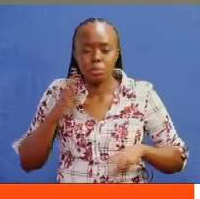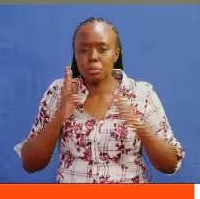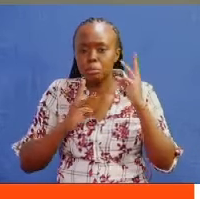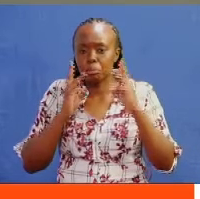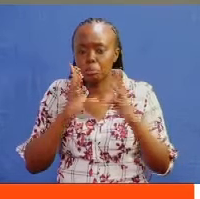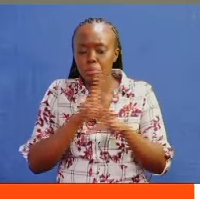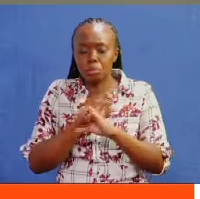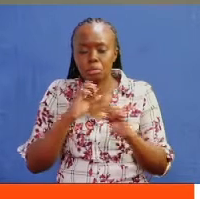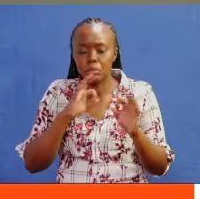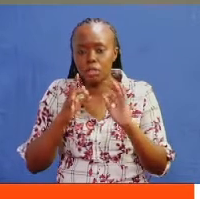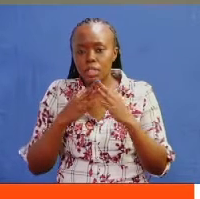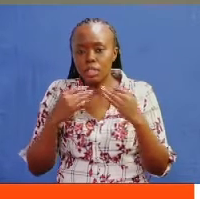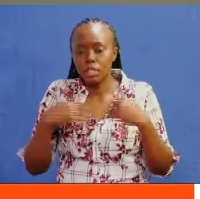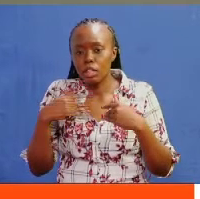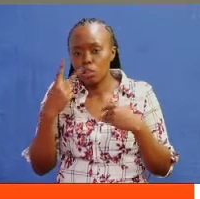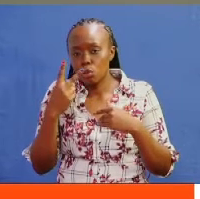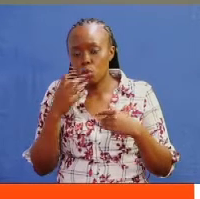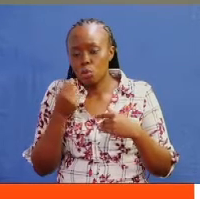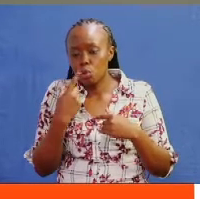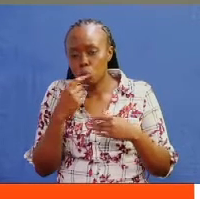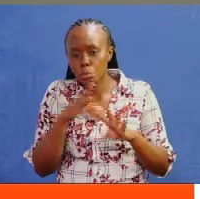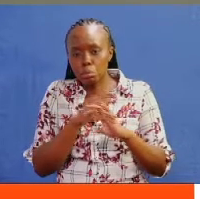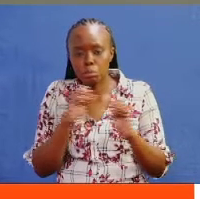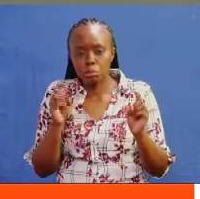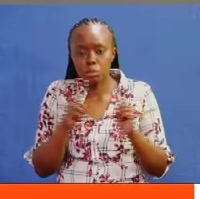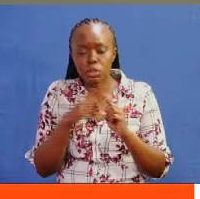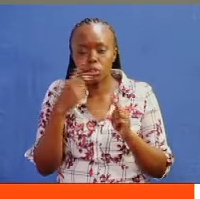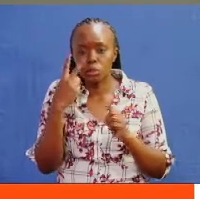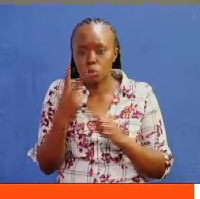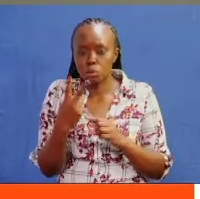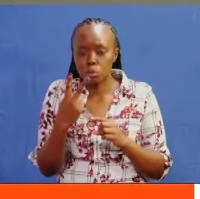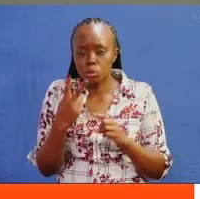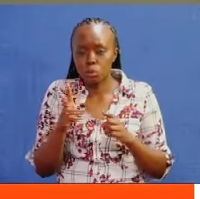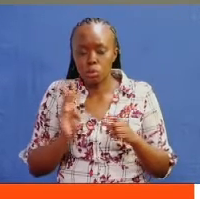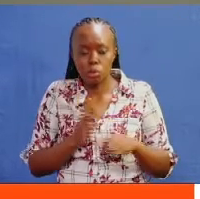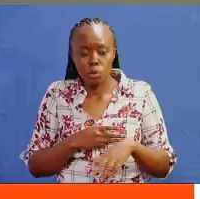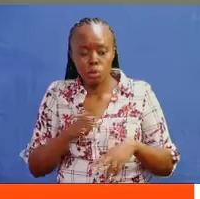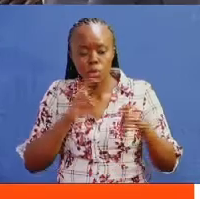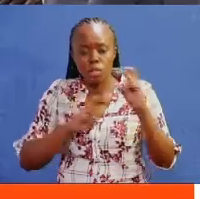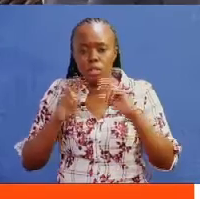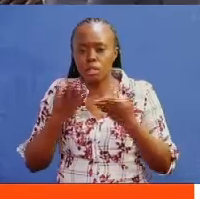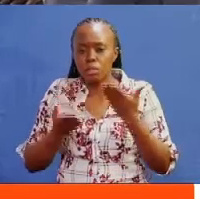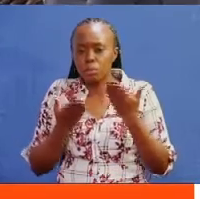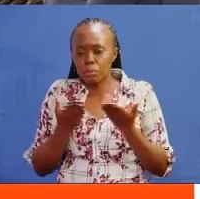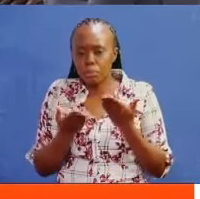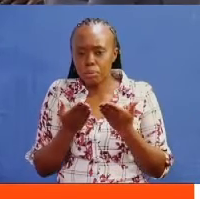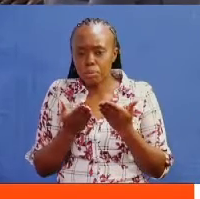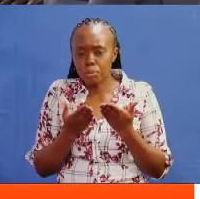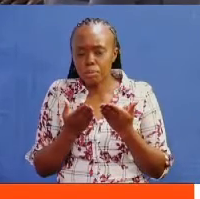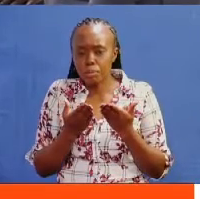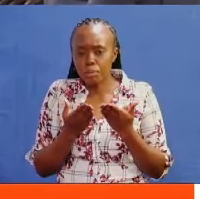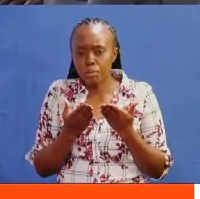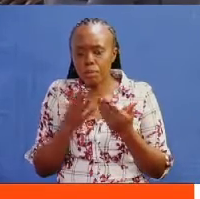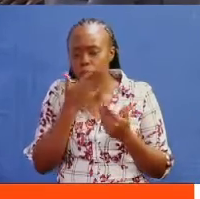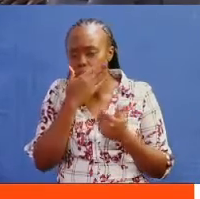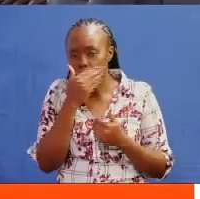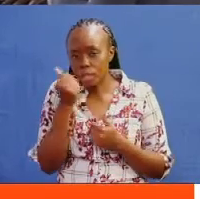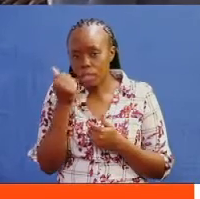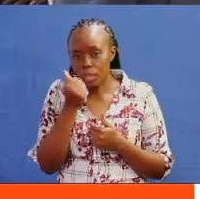the second dose. And two, we're looking at probably the